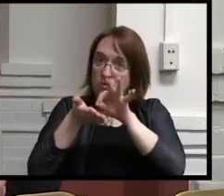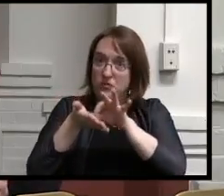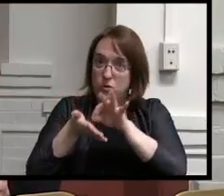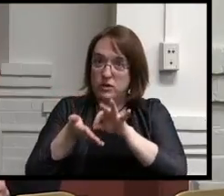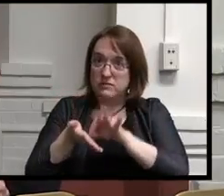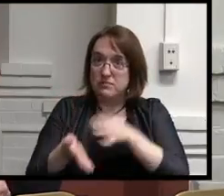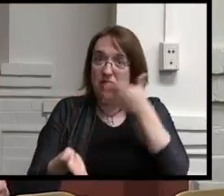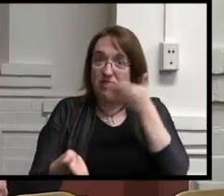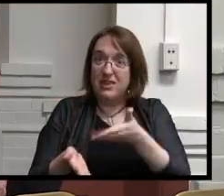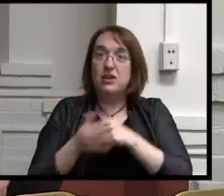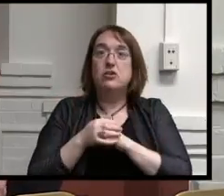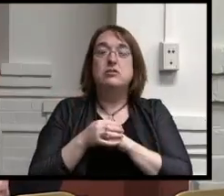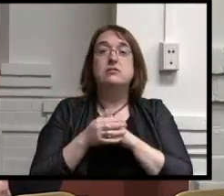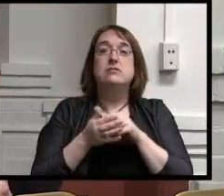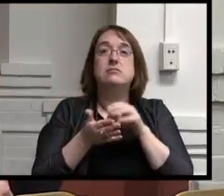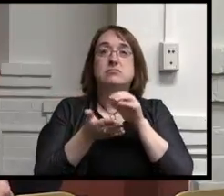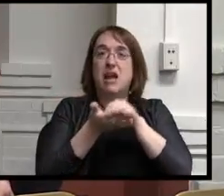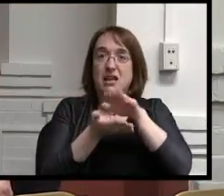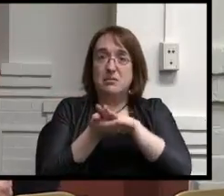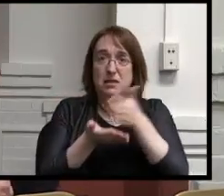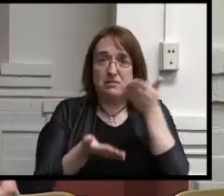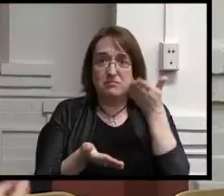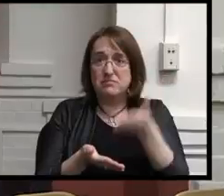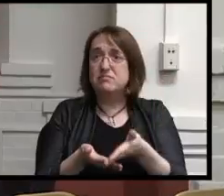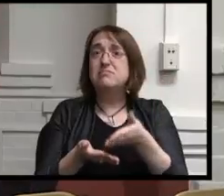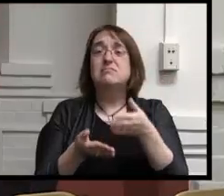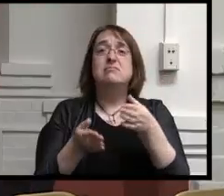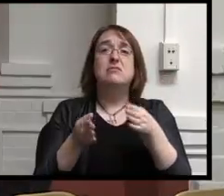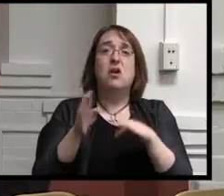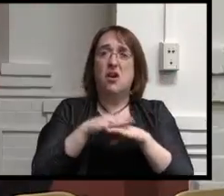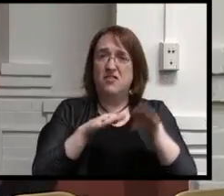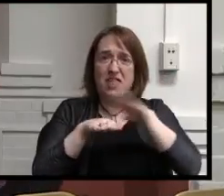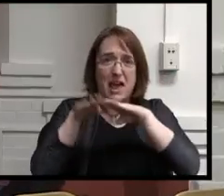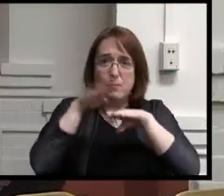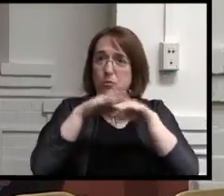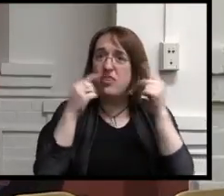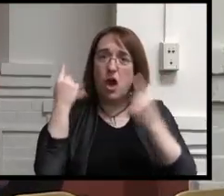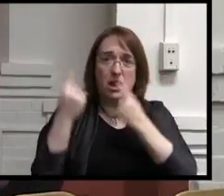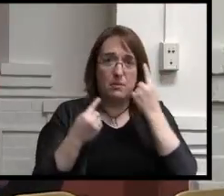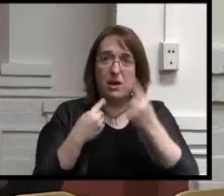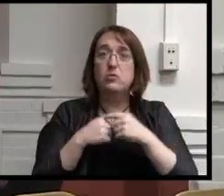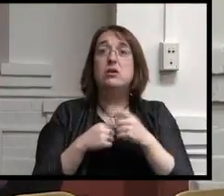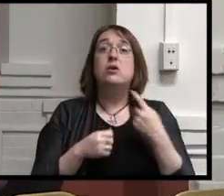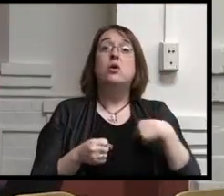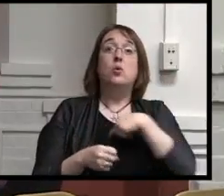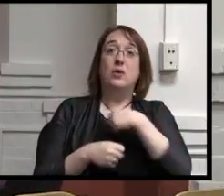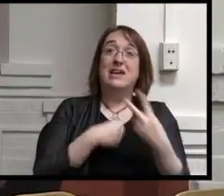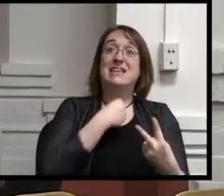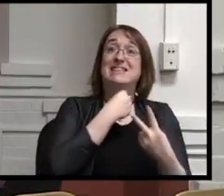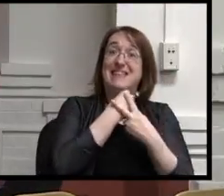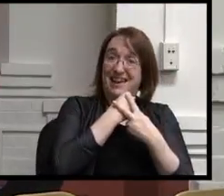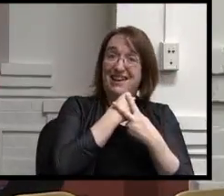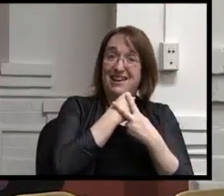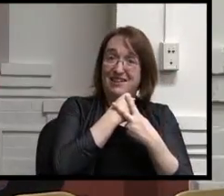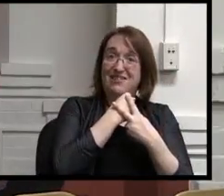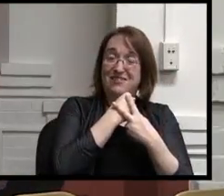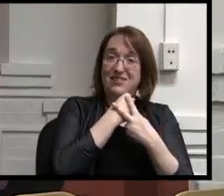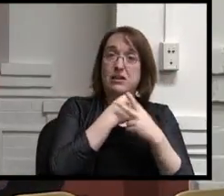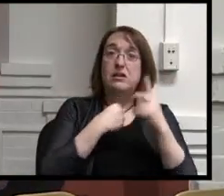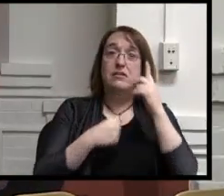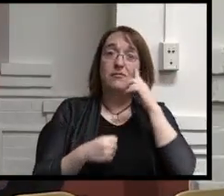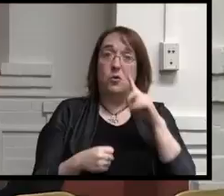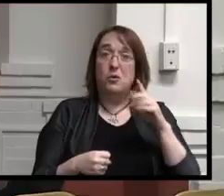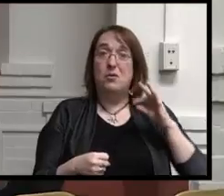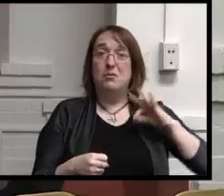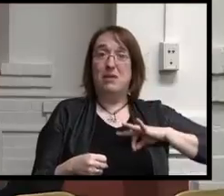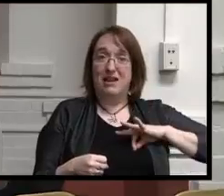construction documents and or overlaps and so forth, we have saved and put aside for the benefit